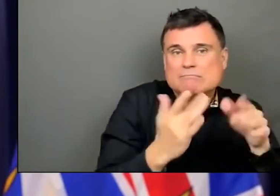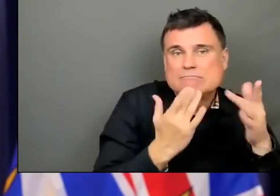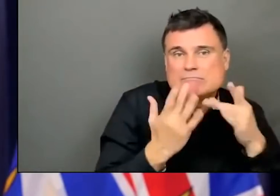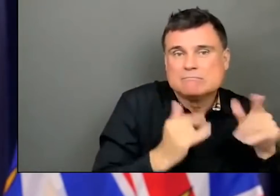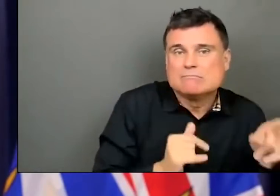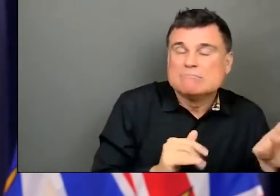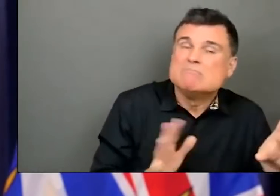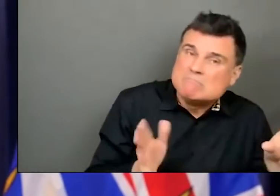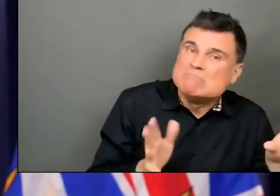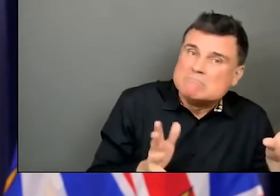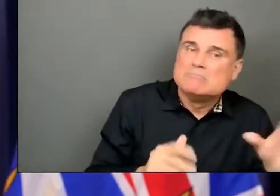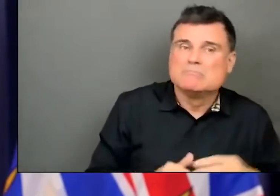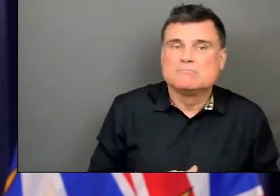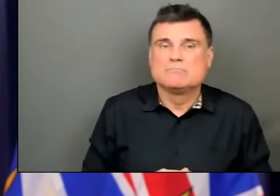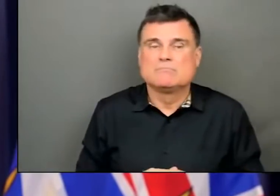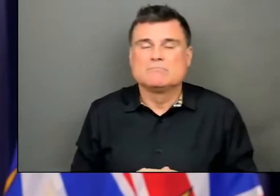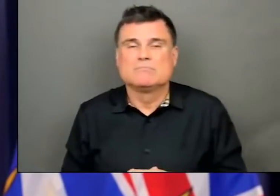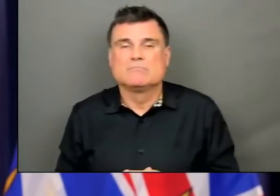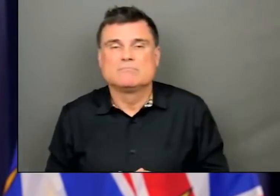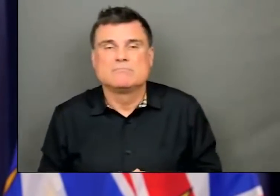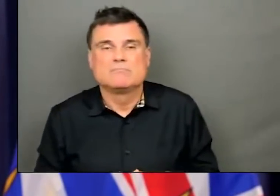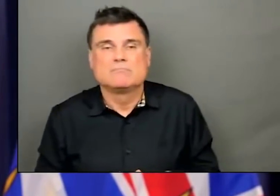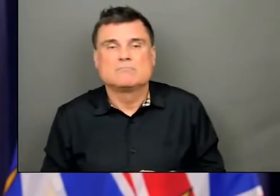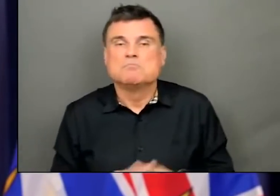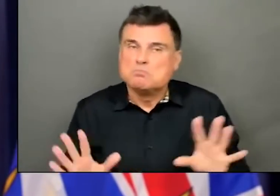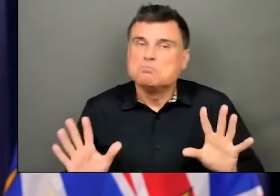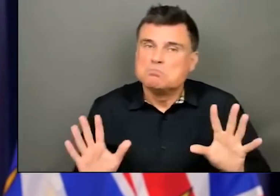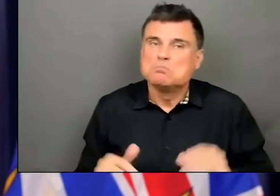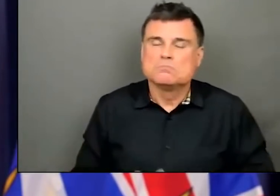healthcare system, and this has increased